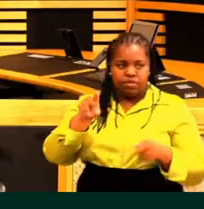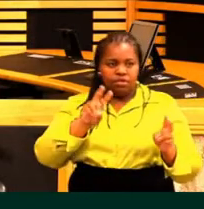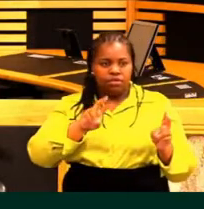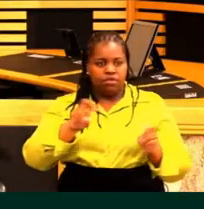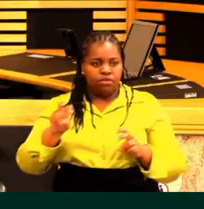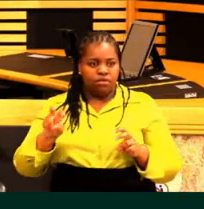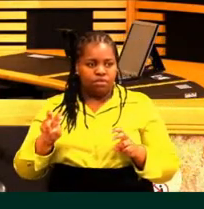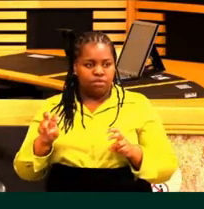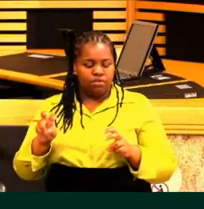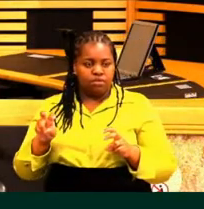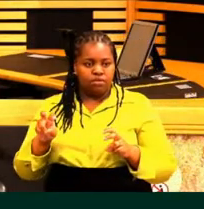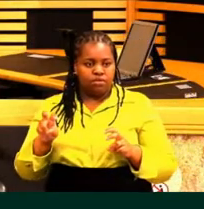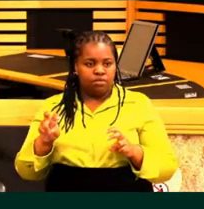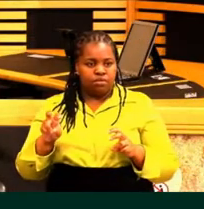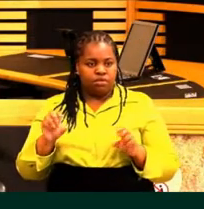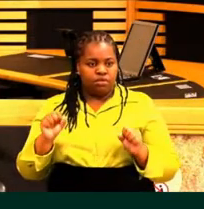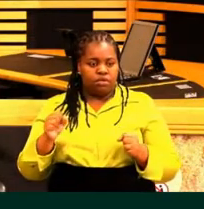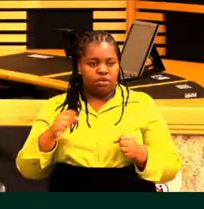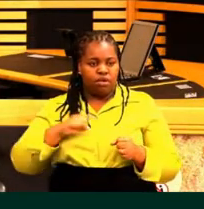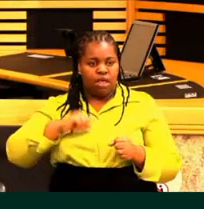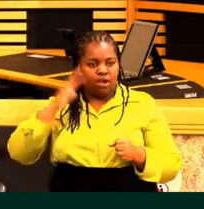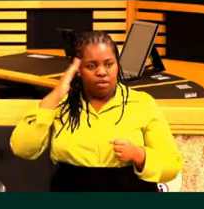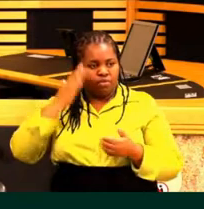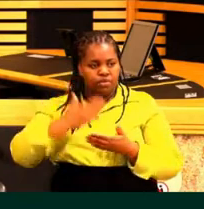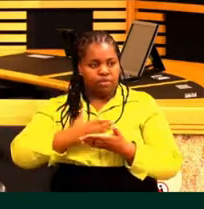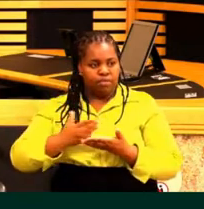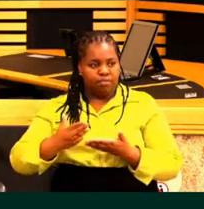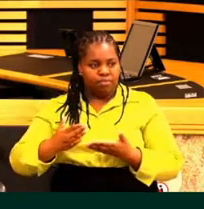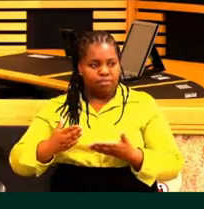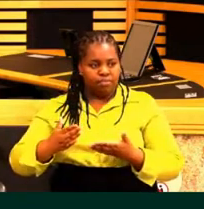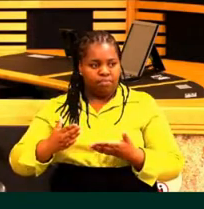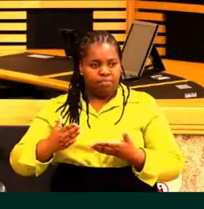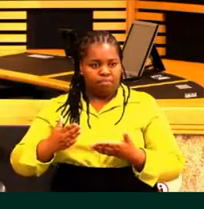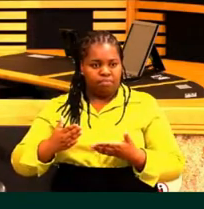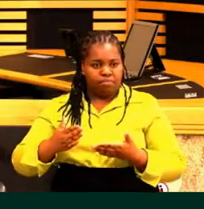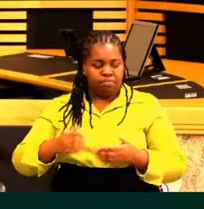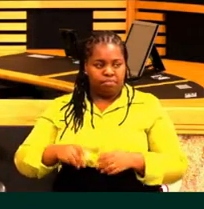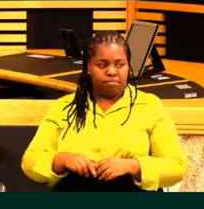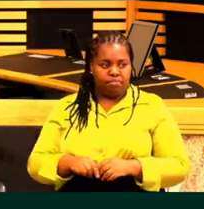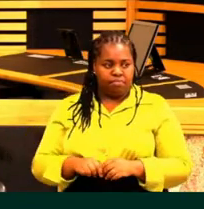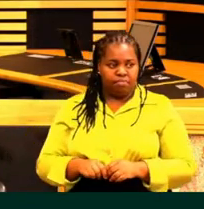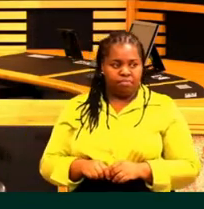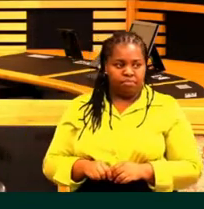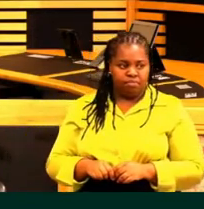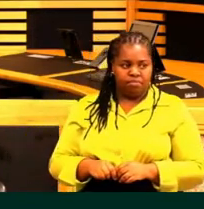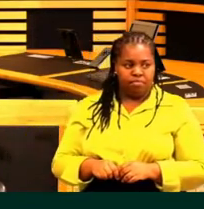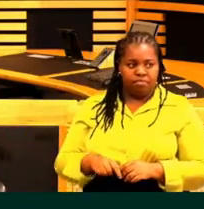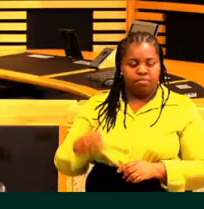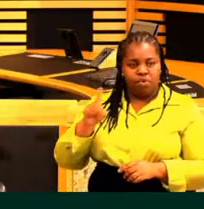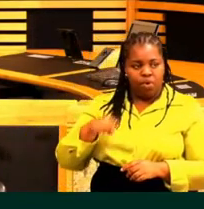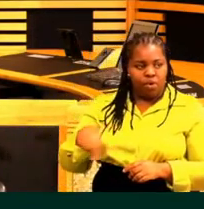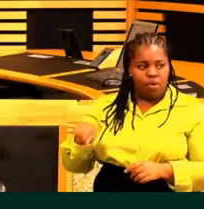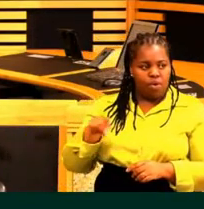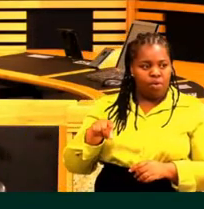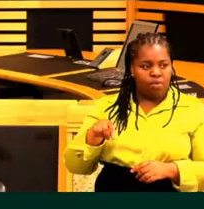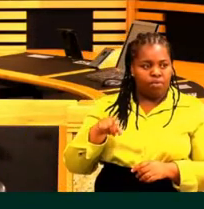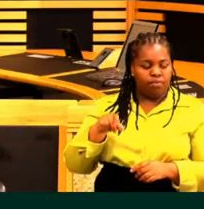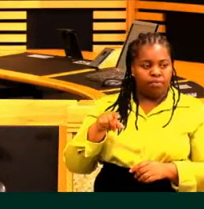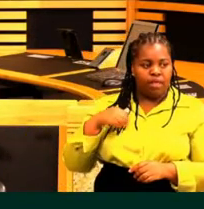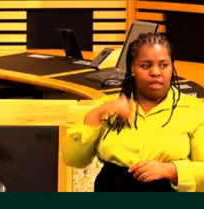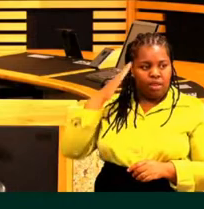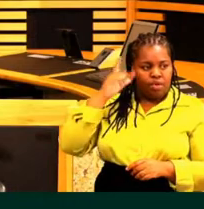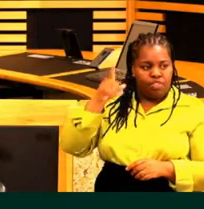have raised they are followed through I know some are already happening in your areas you know those Rehabilitation rehabilitation